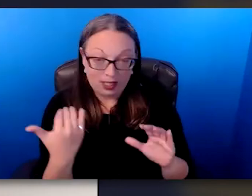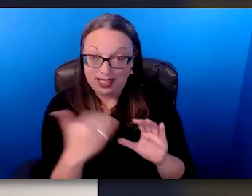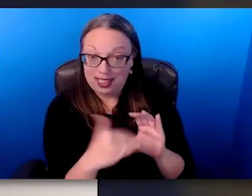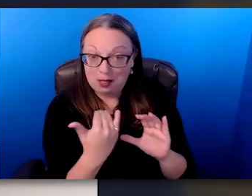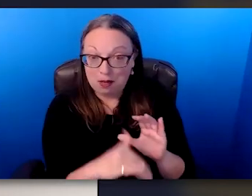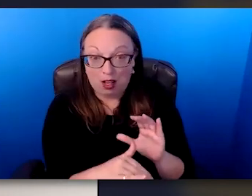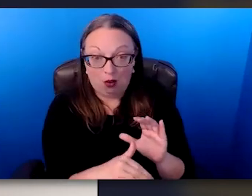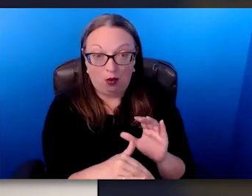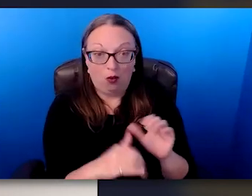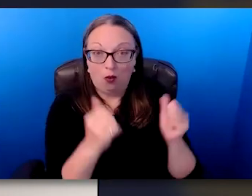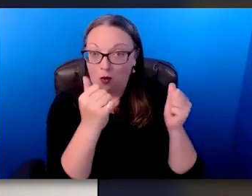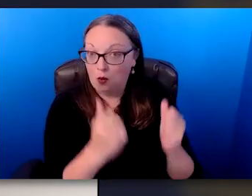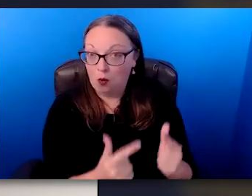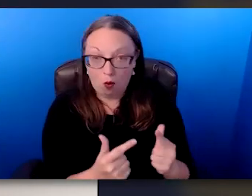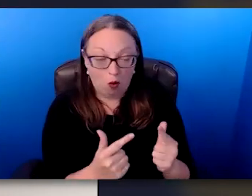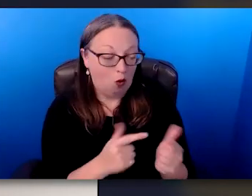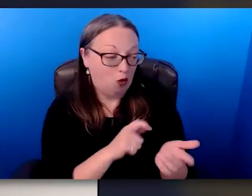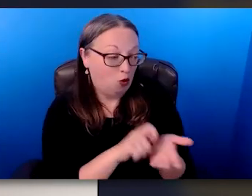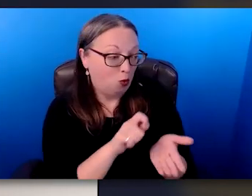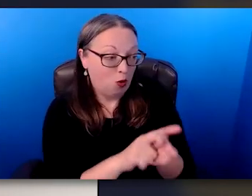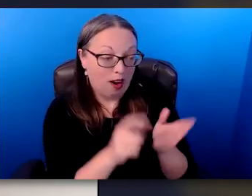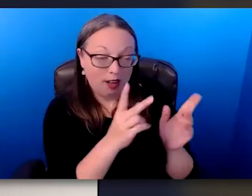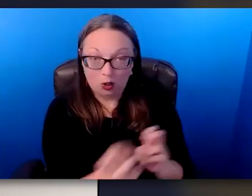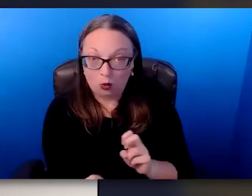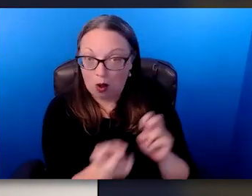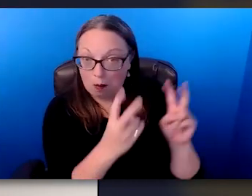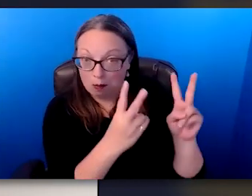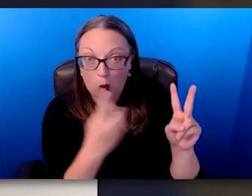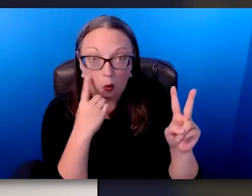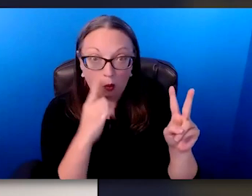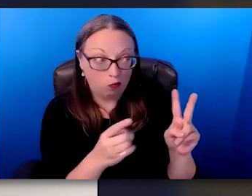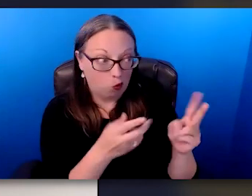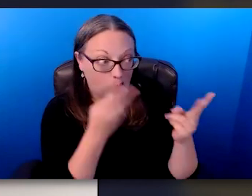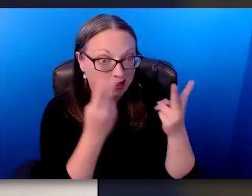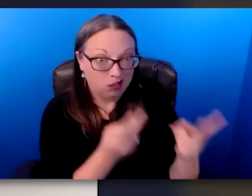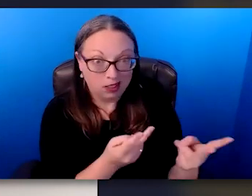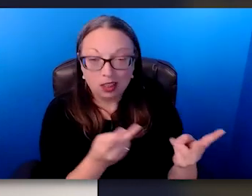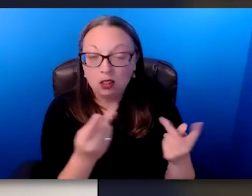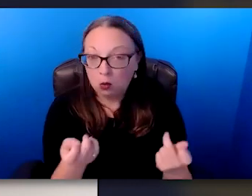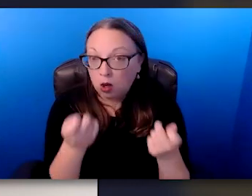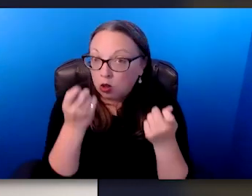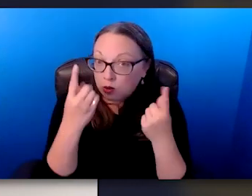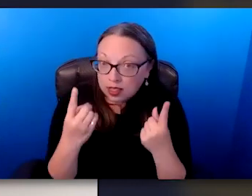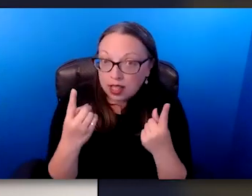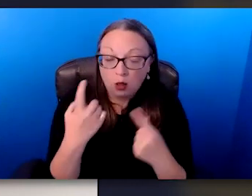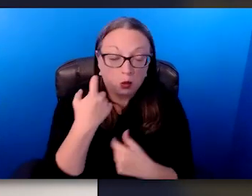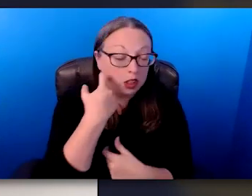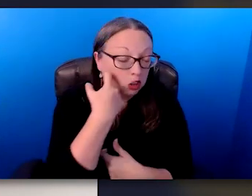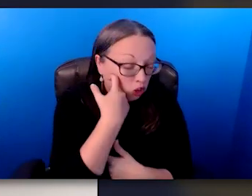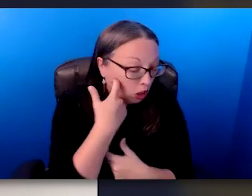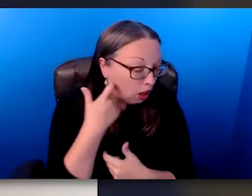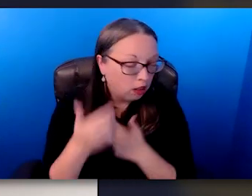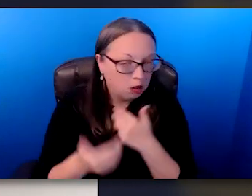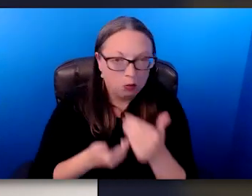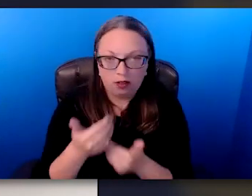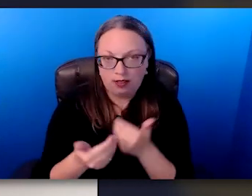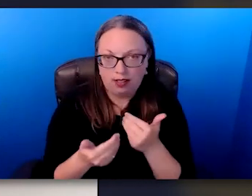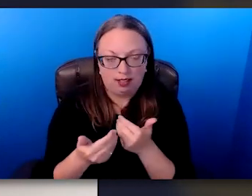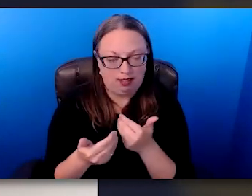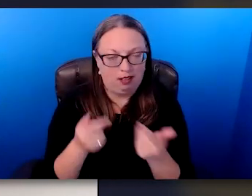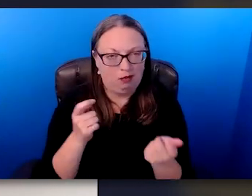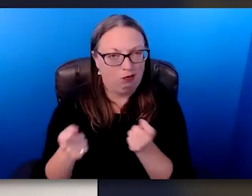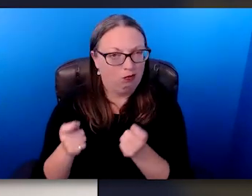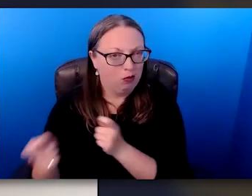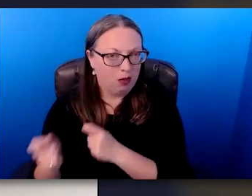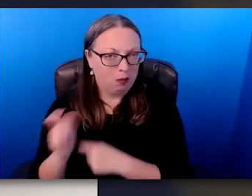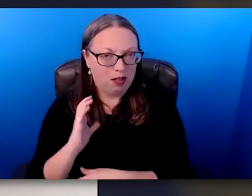for ingestion. And so really understanding that we just went through the process of revamping our